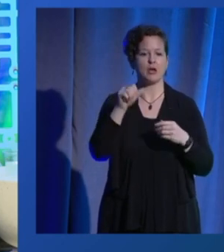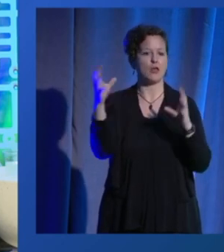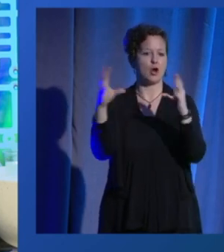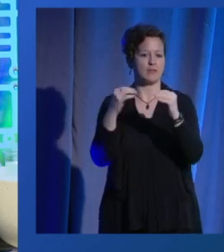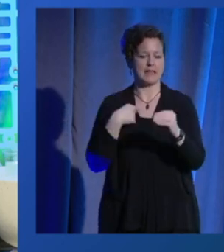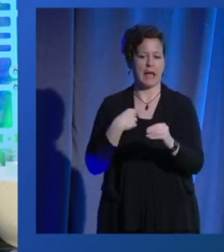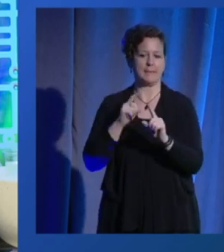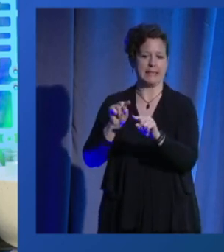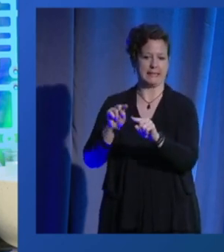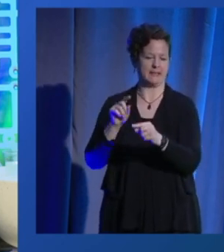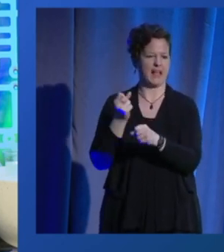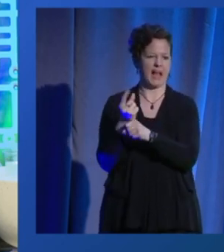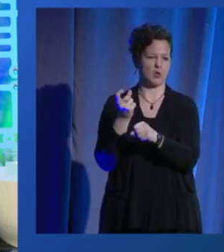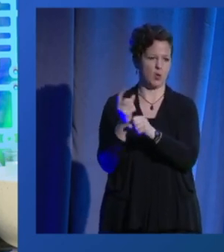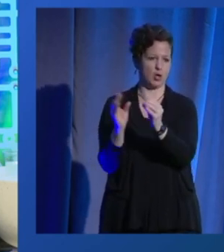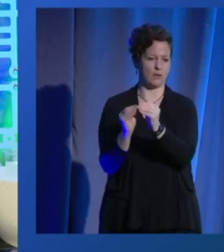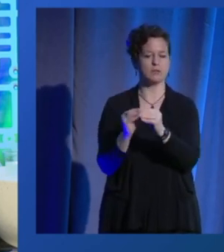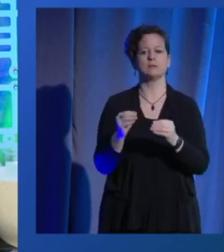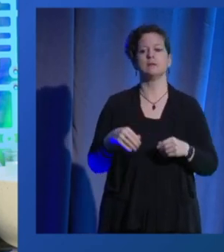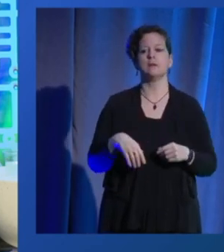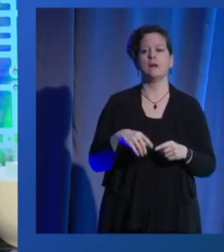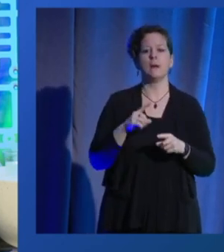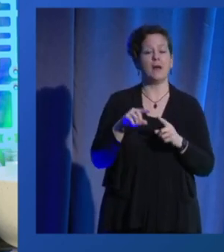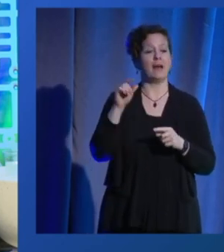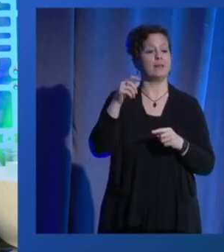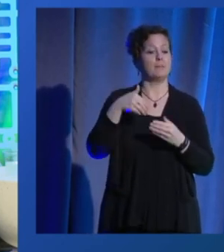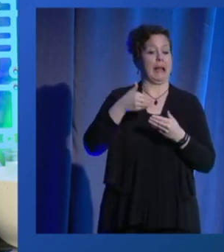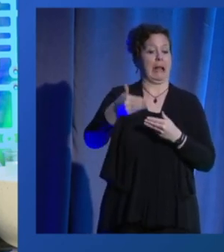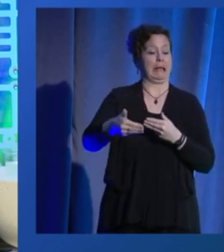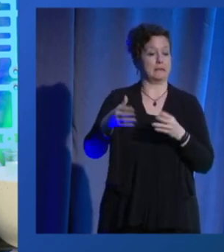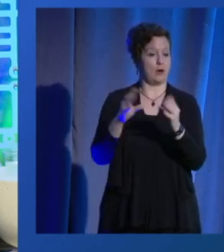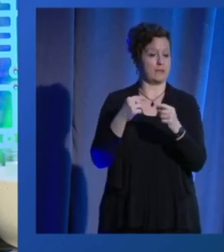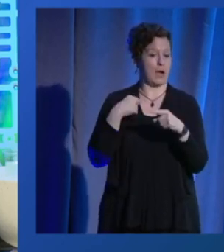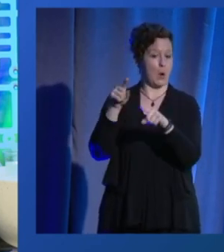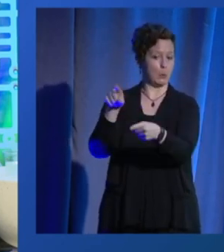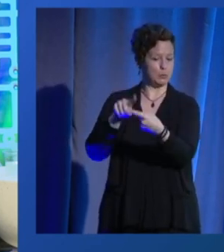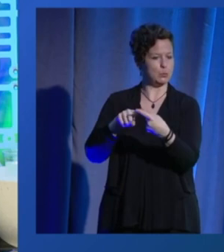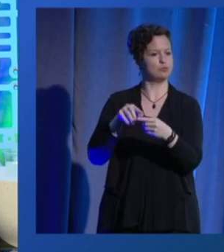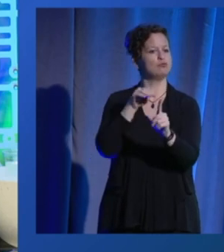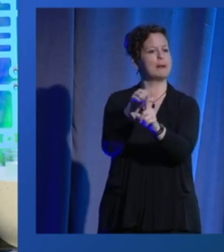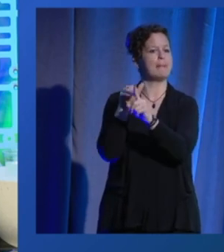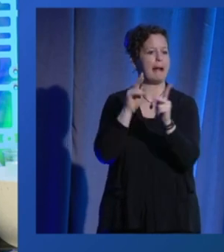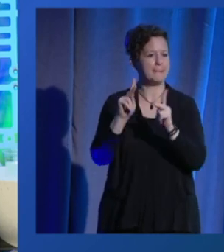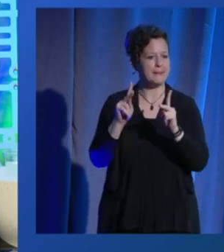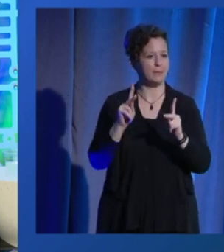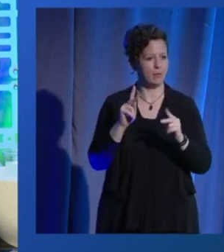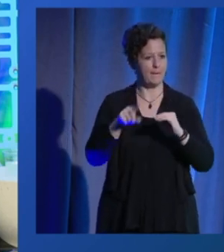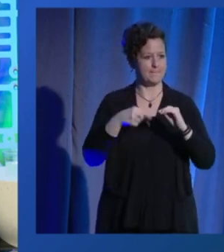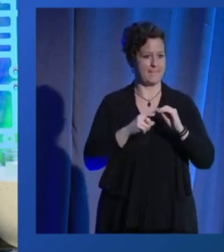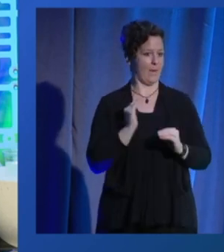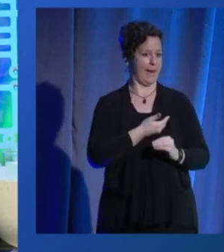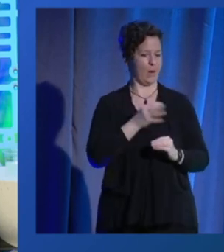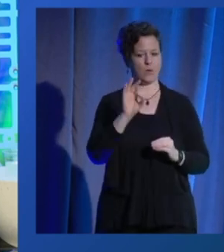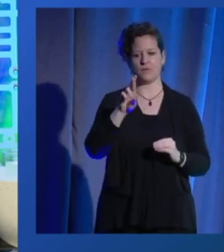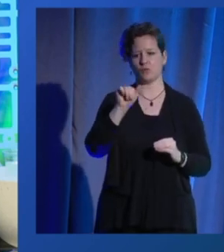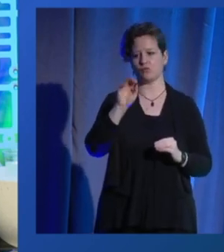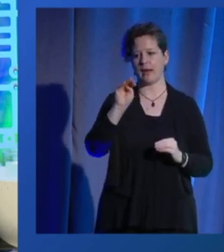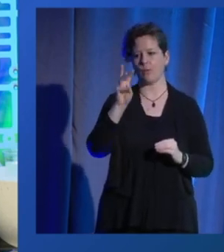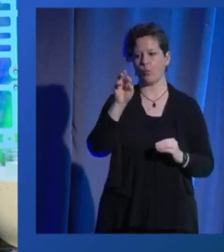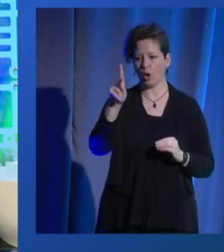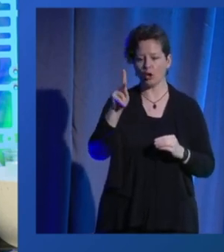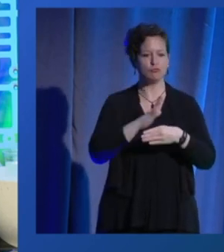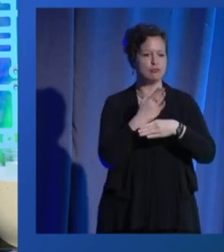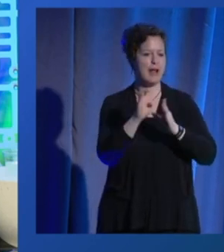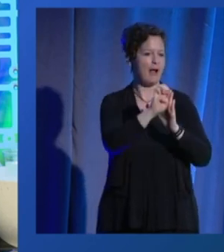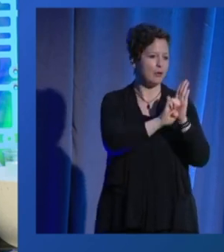something that we do annually and it's just to remind everybody right that we have this framework um to share some of our ethical